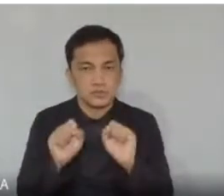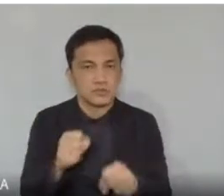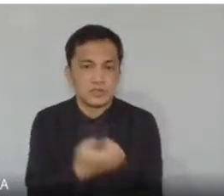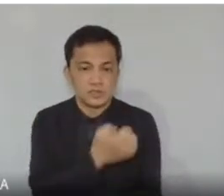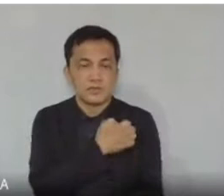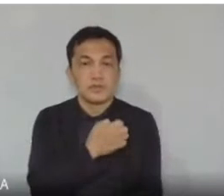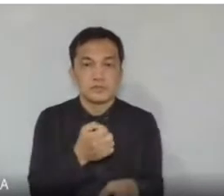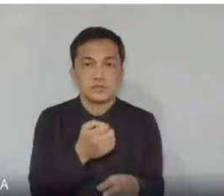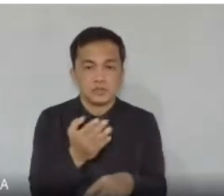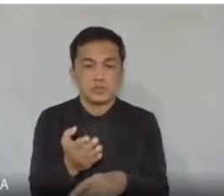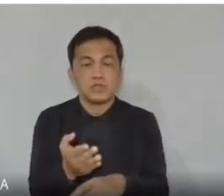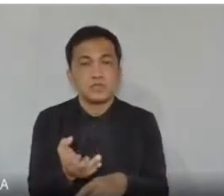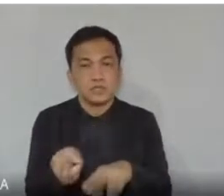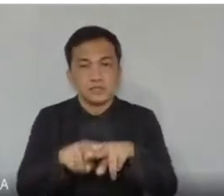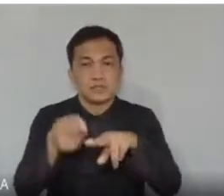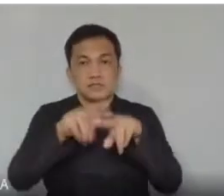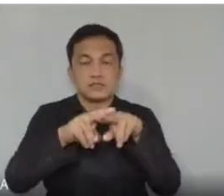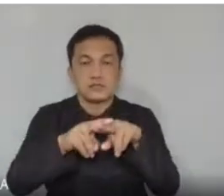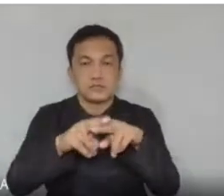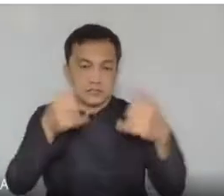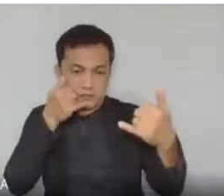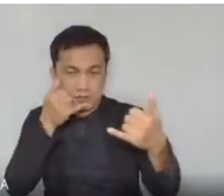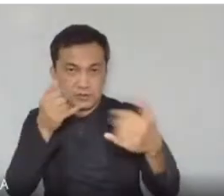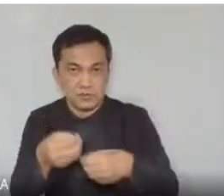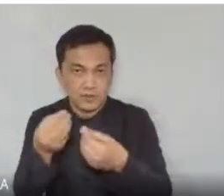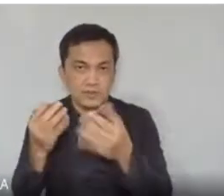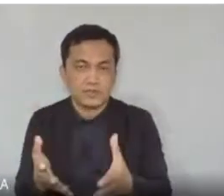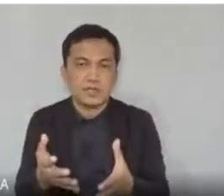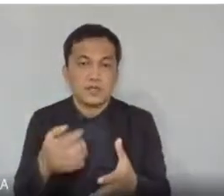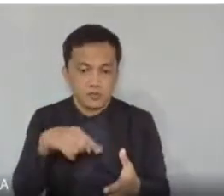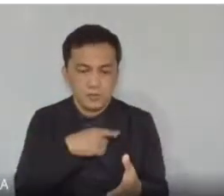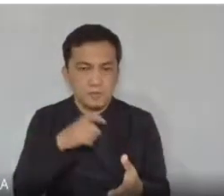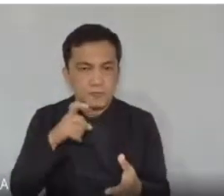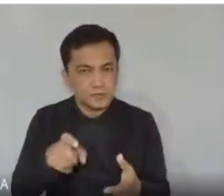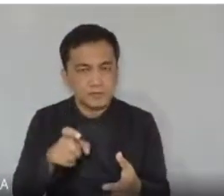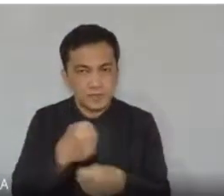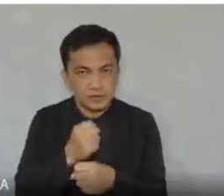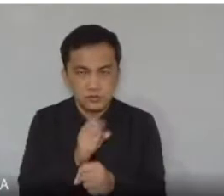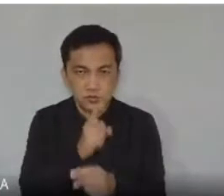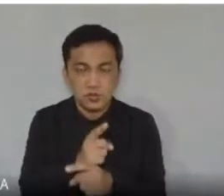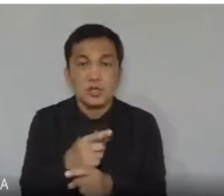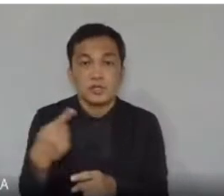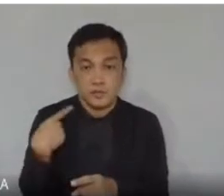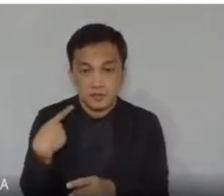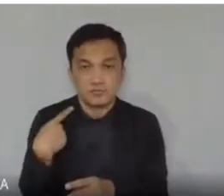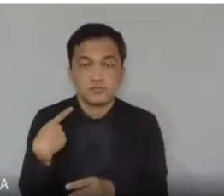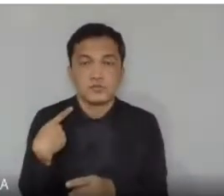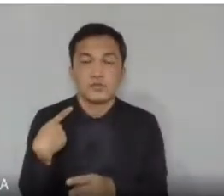that we can realize actual regulation. The type of financing can